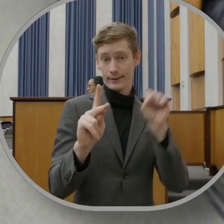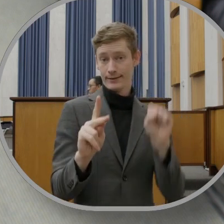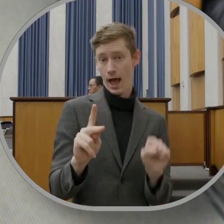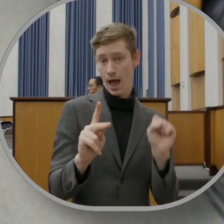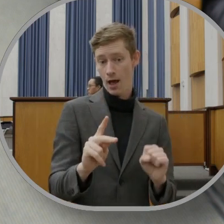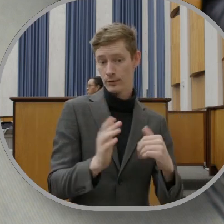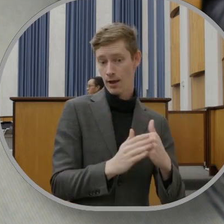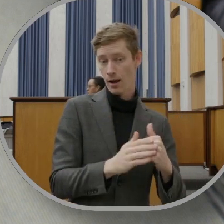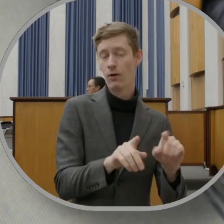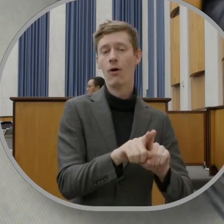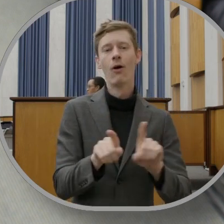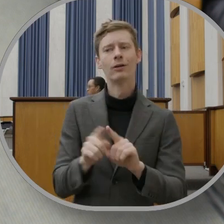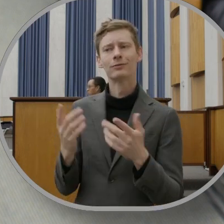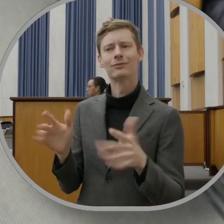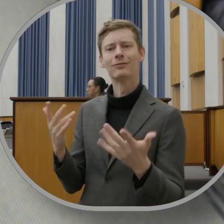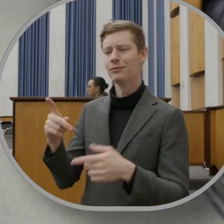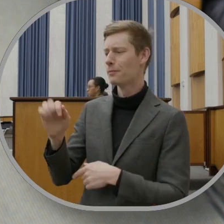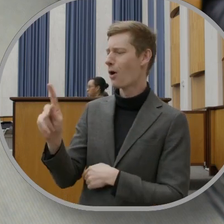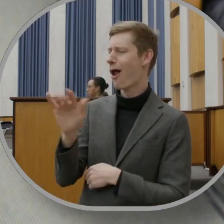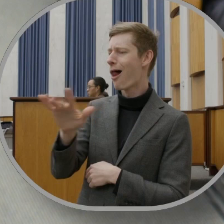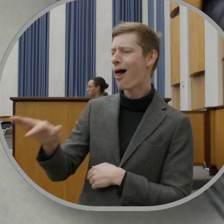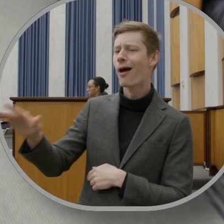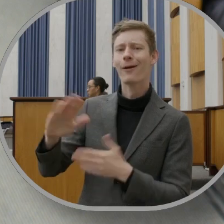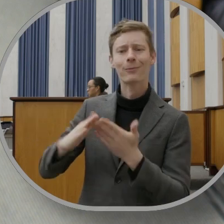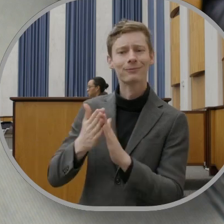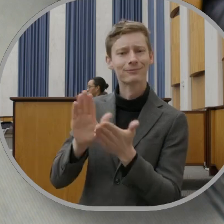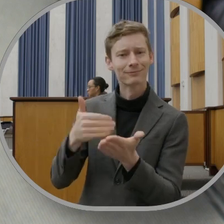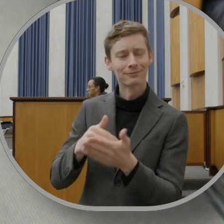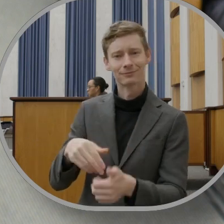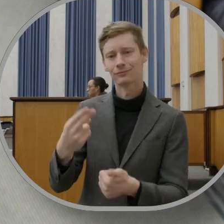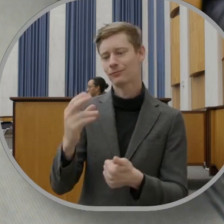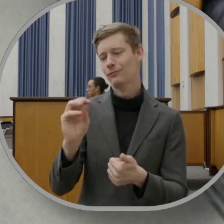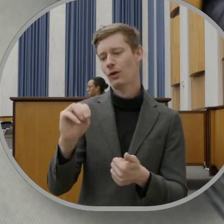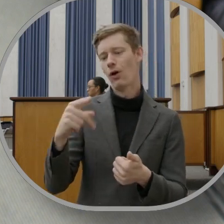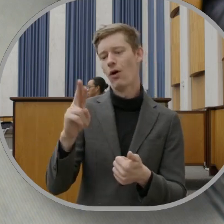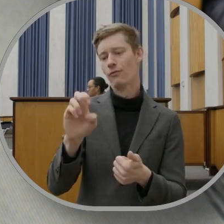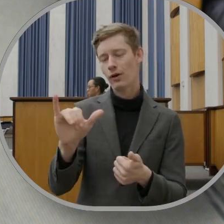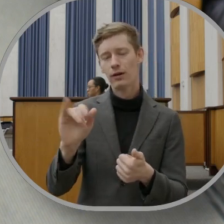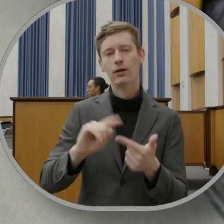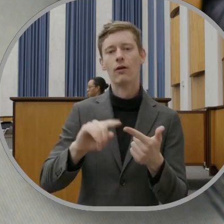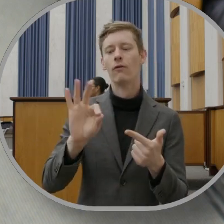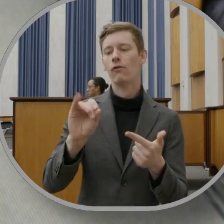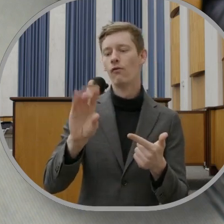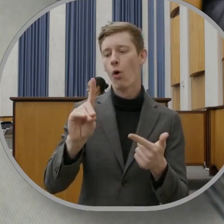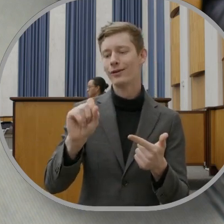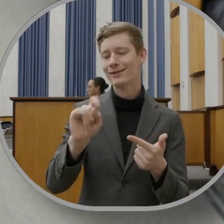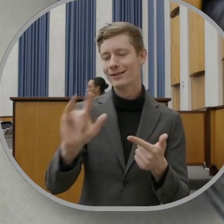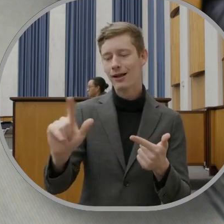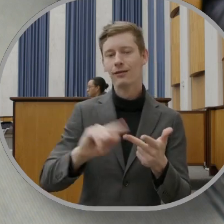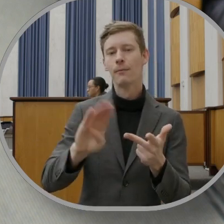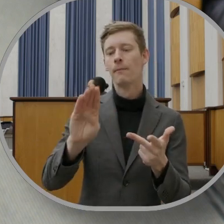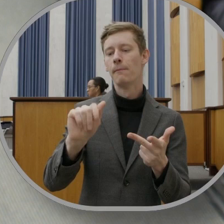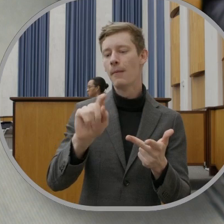improvements at existing parks and community centers, such as Humphrey Calder, Forest Hill, Battery